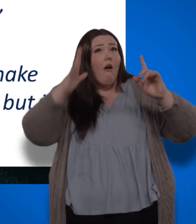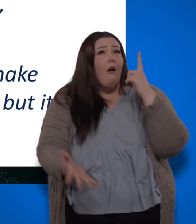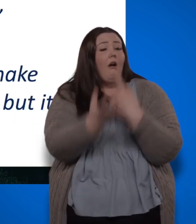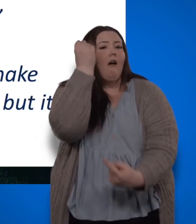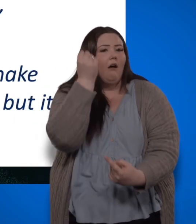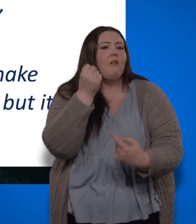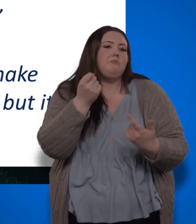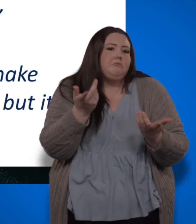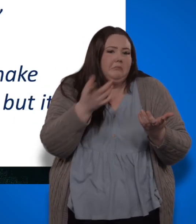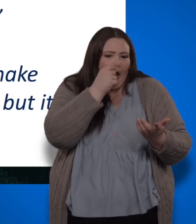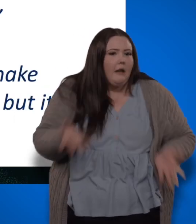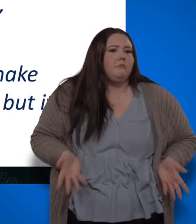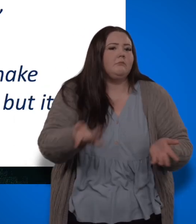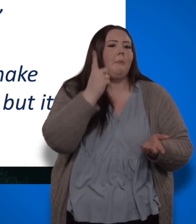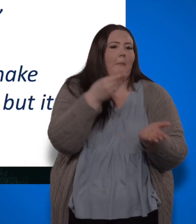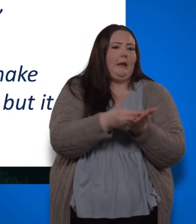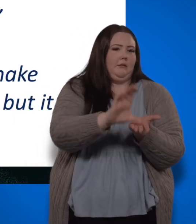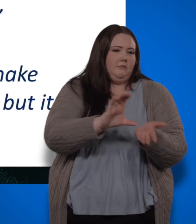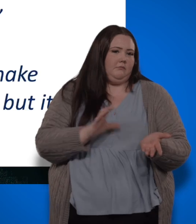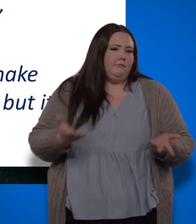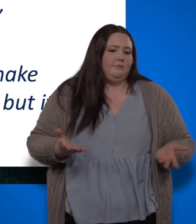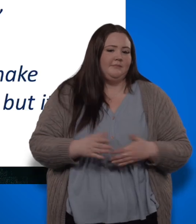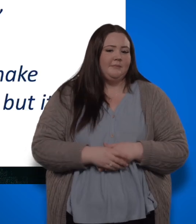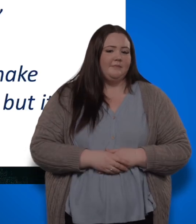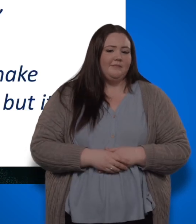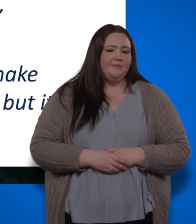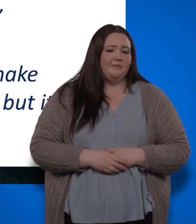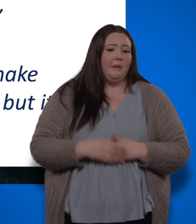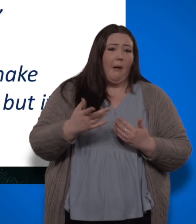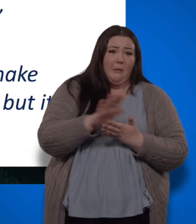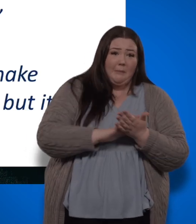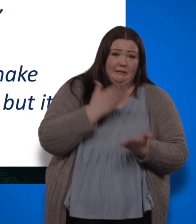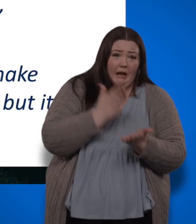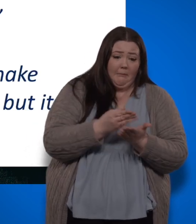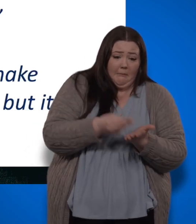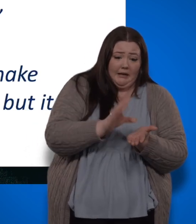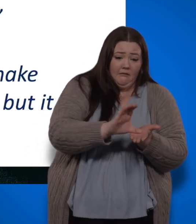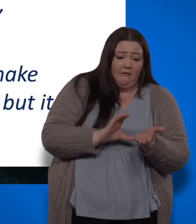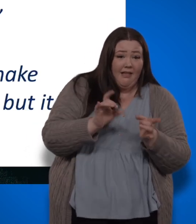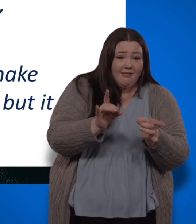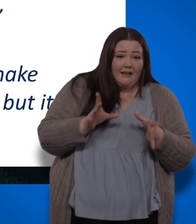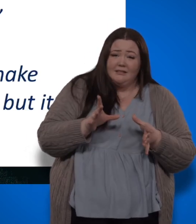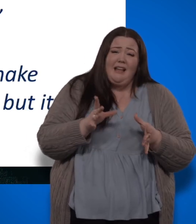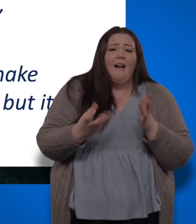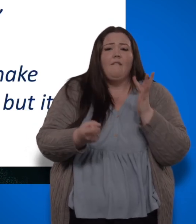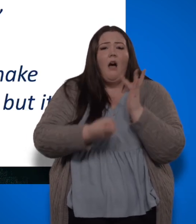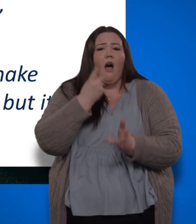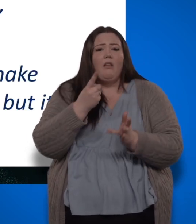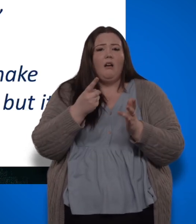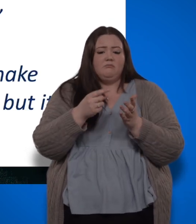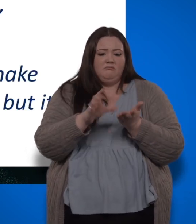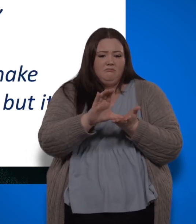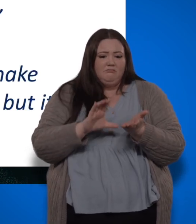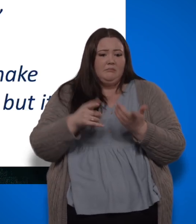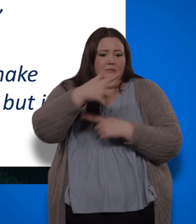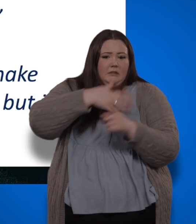technology requires is often not just financial, but there are all sorts of other costs, of social costs, psychological